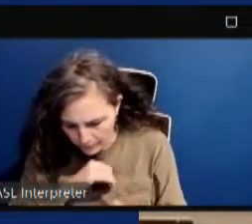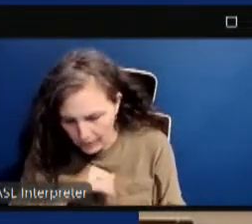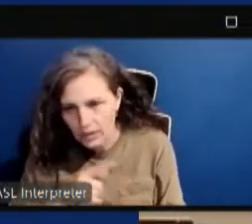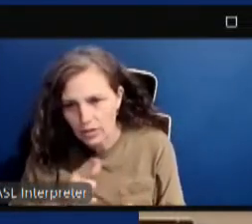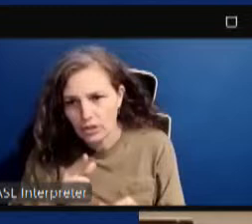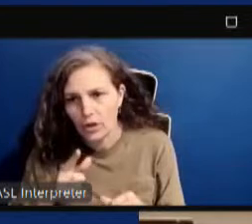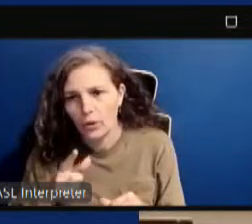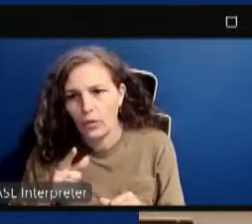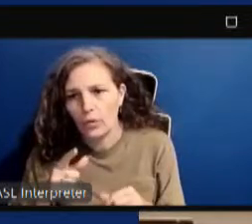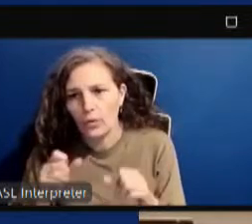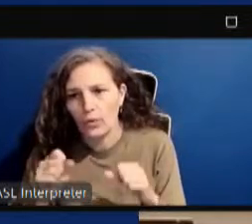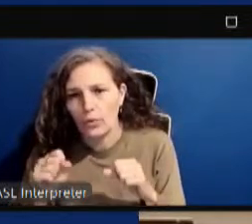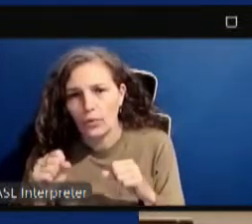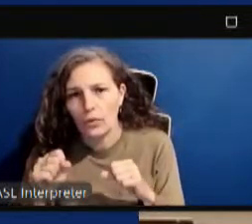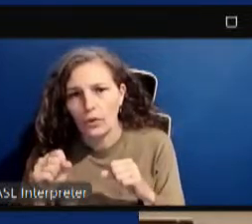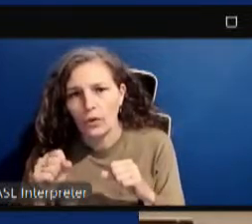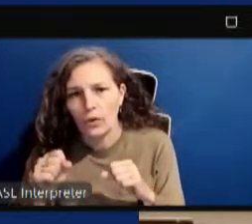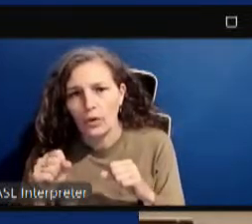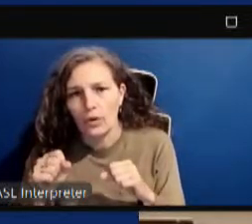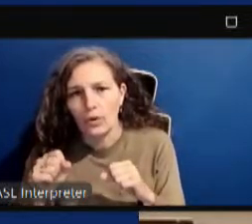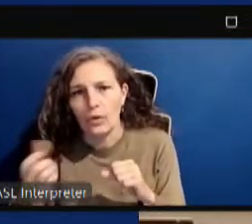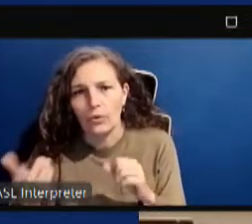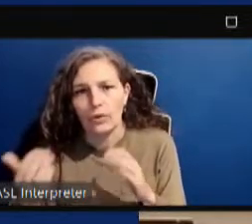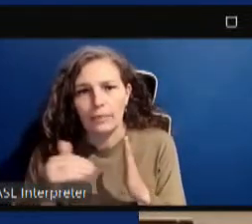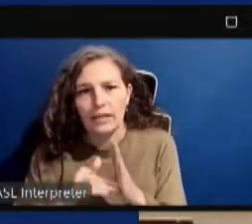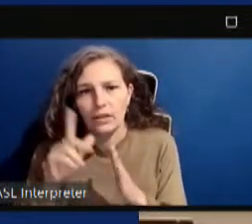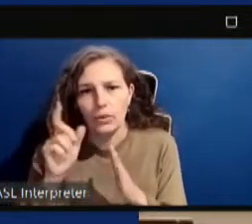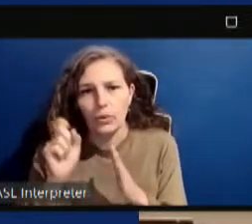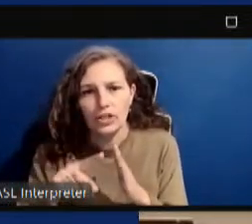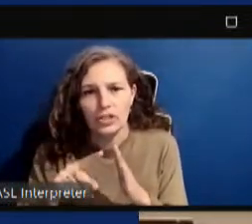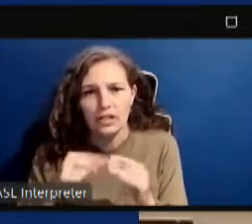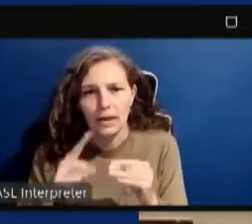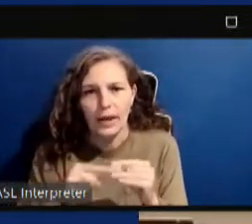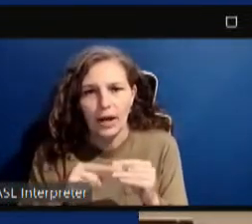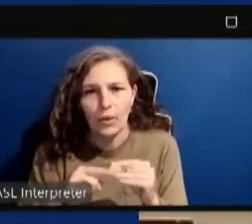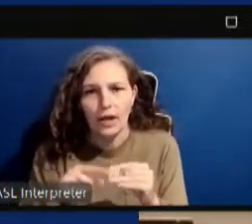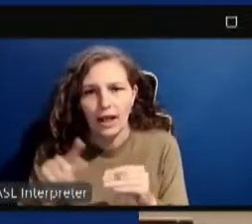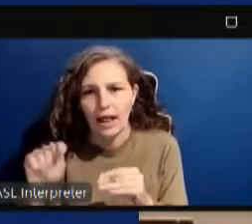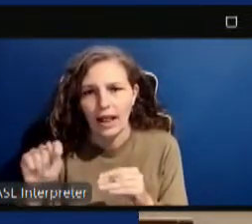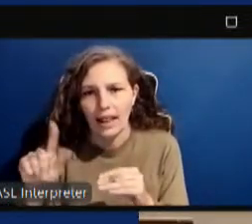related to the like-for-like rebuild?